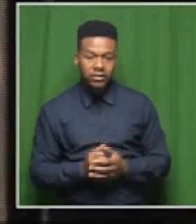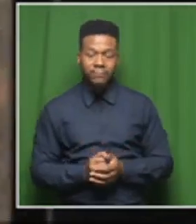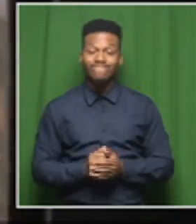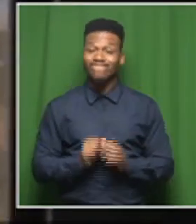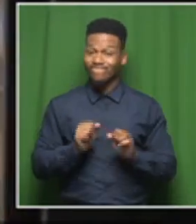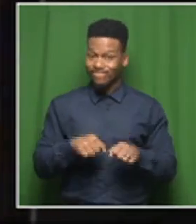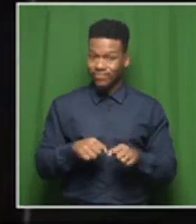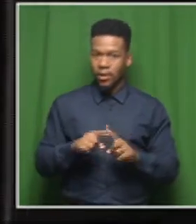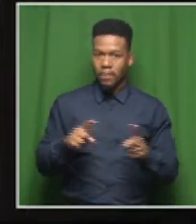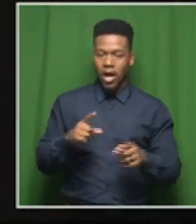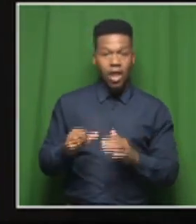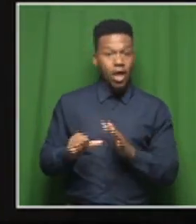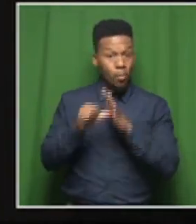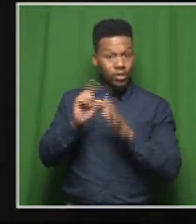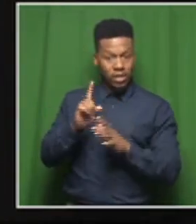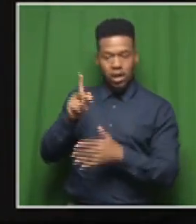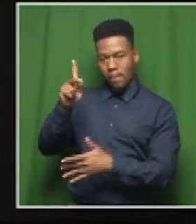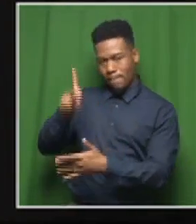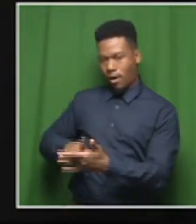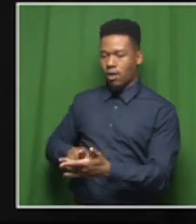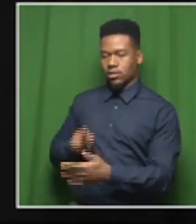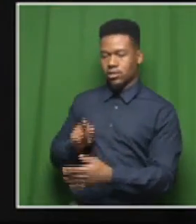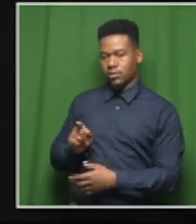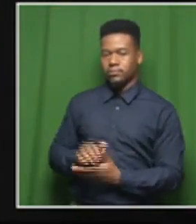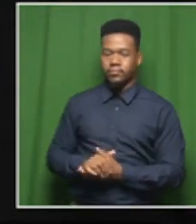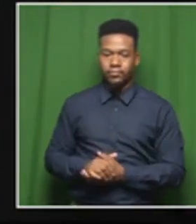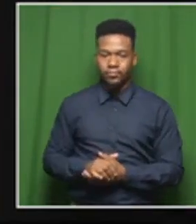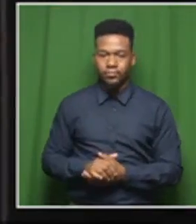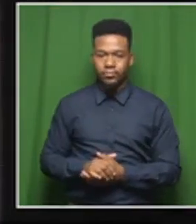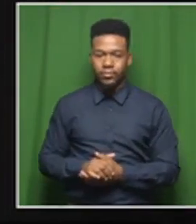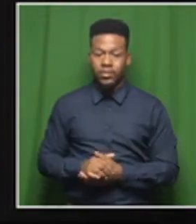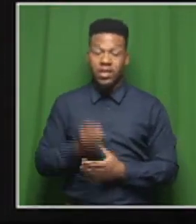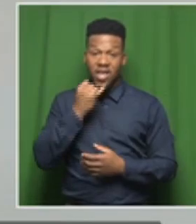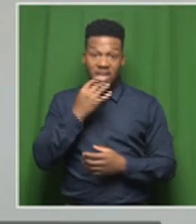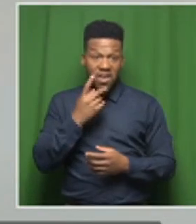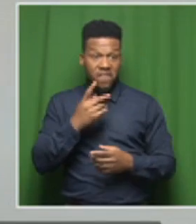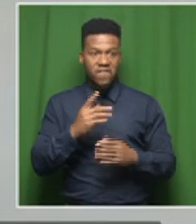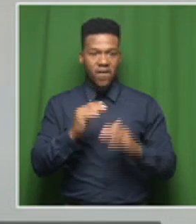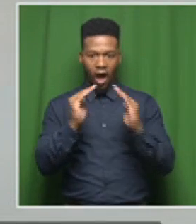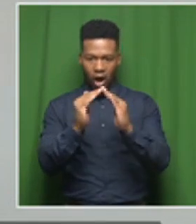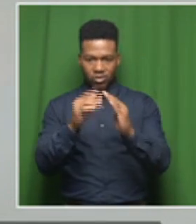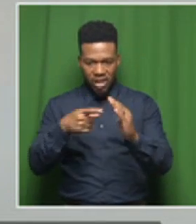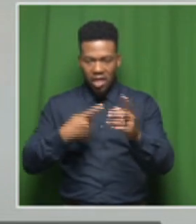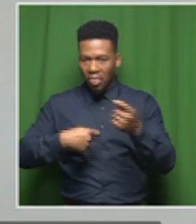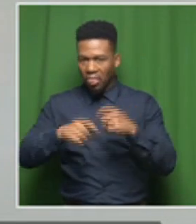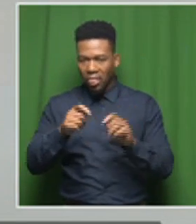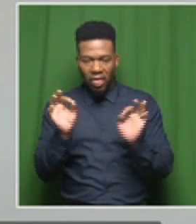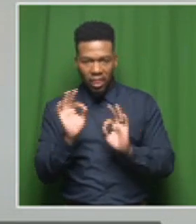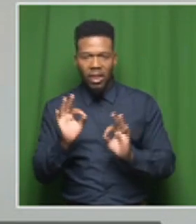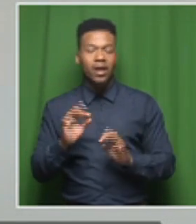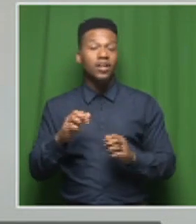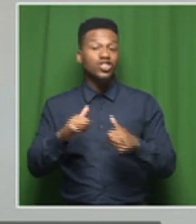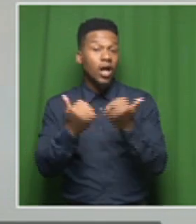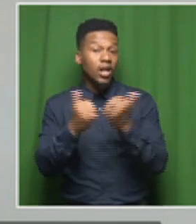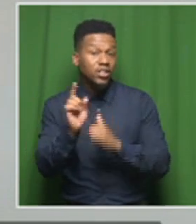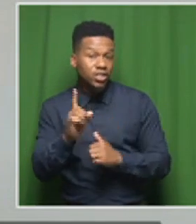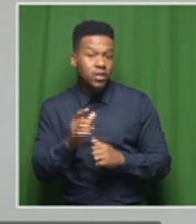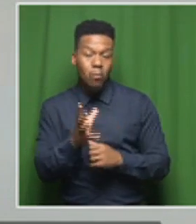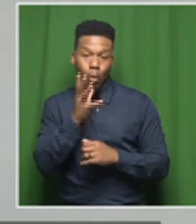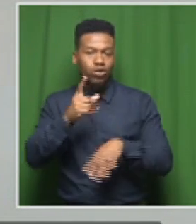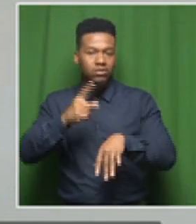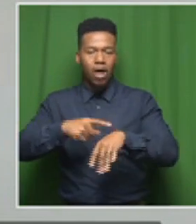sell is price. And 99% of the time, if a property doesn't sell, it's price. Market conditions and supply and